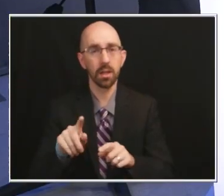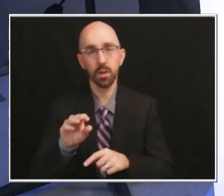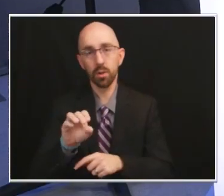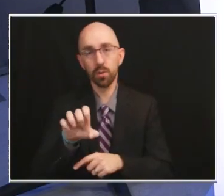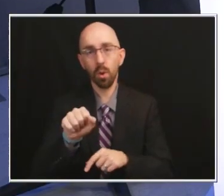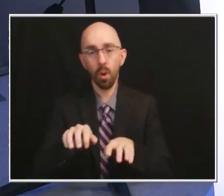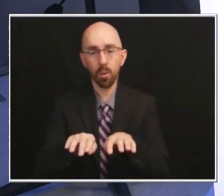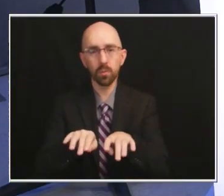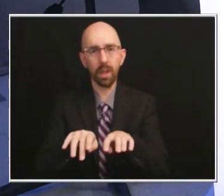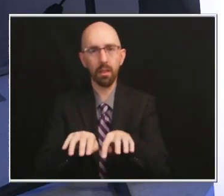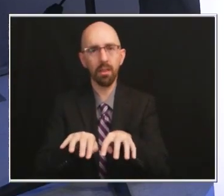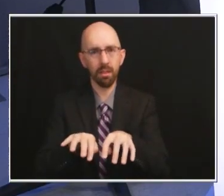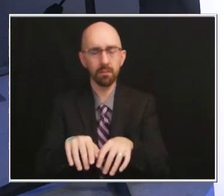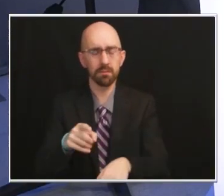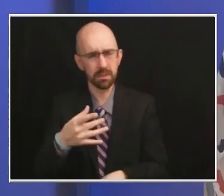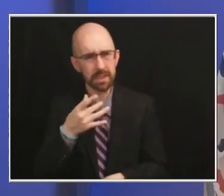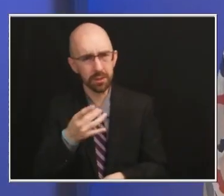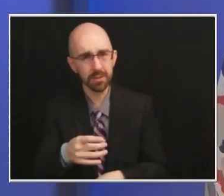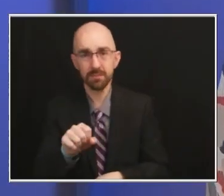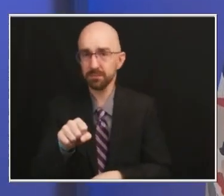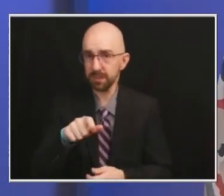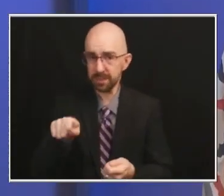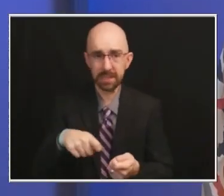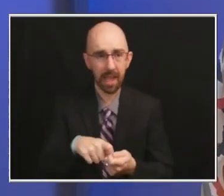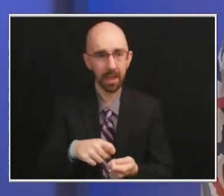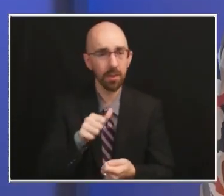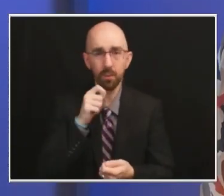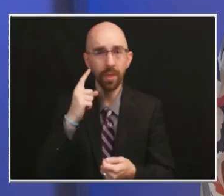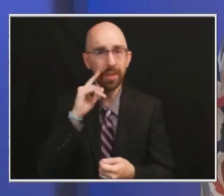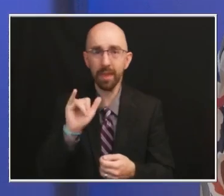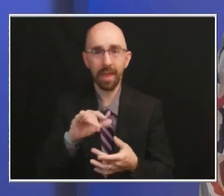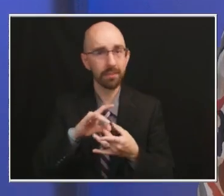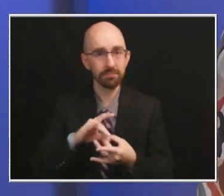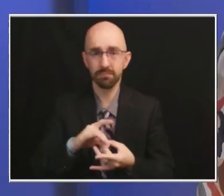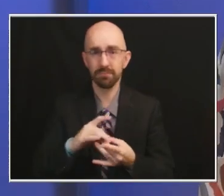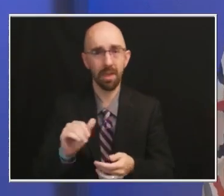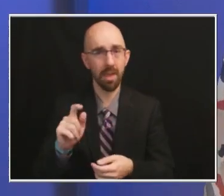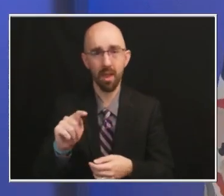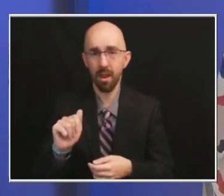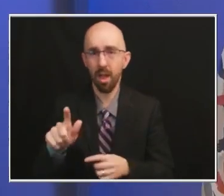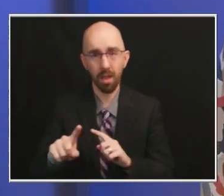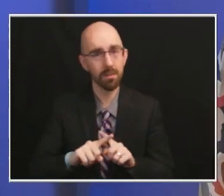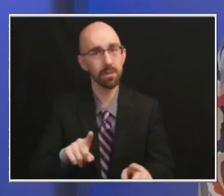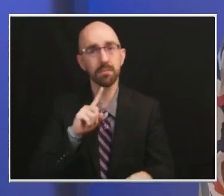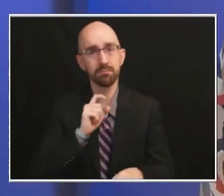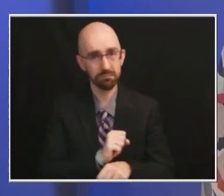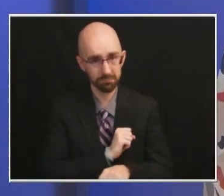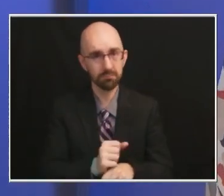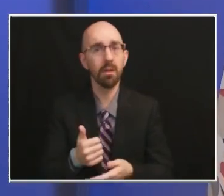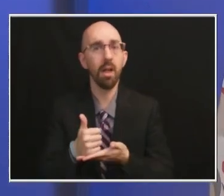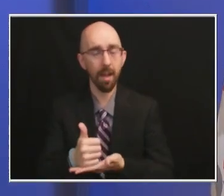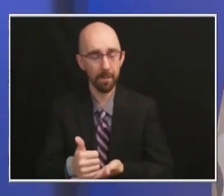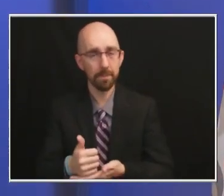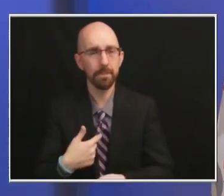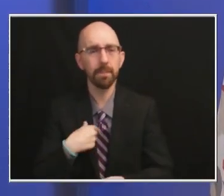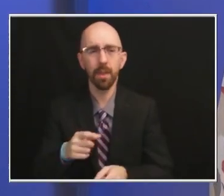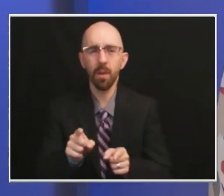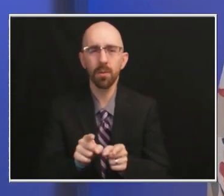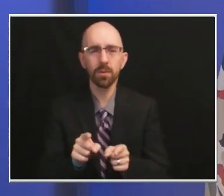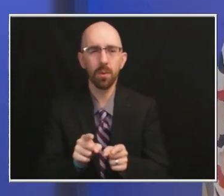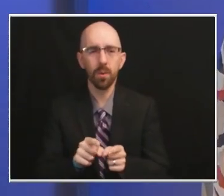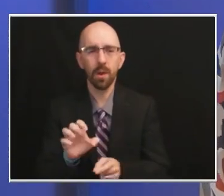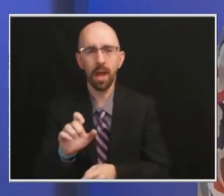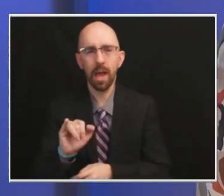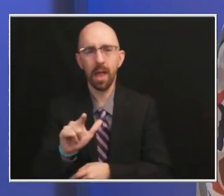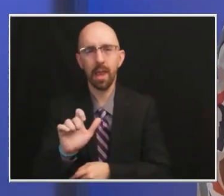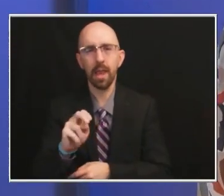oh, interesting. Exactly, because you wouldn't think that that would have anything to do with it, but it does. It does help. But I've also, Eileen has helped me figure